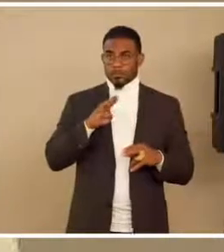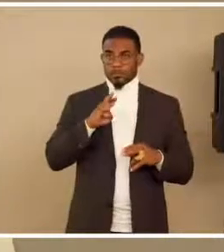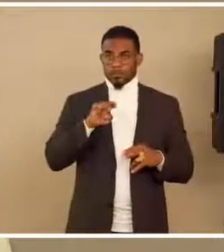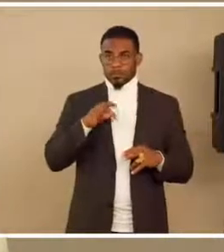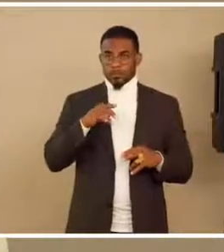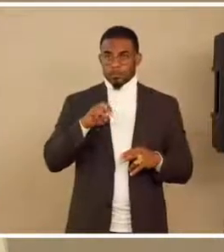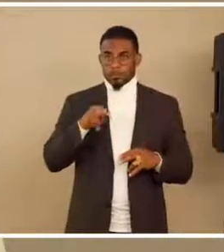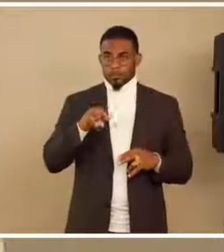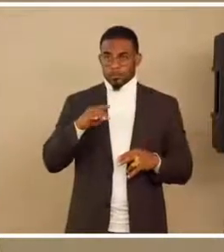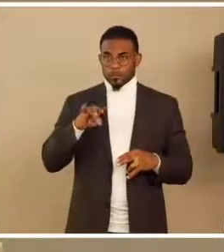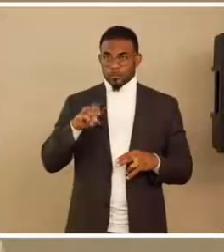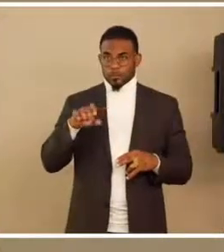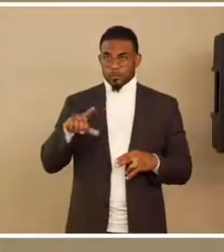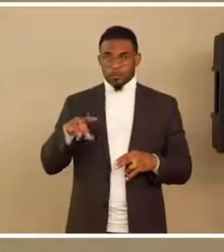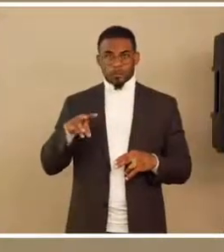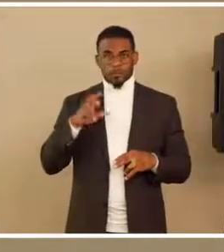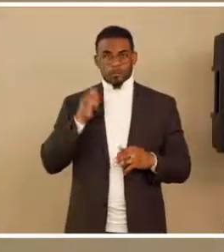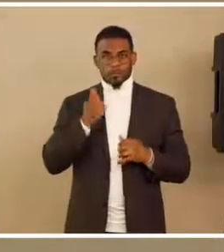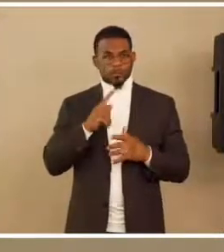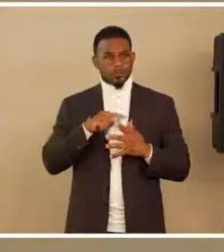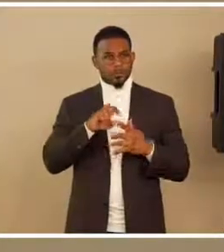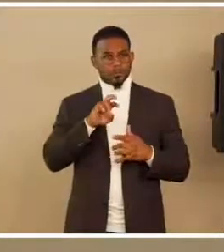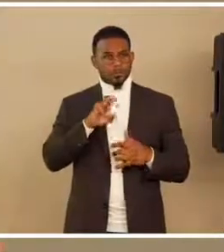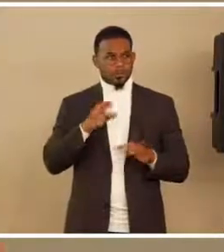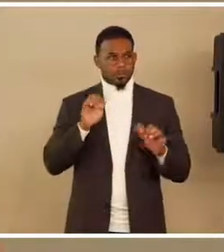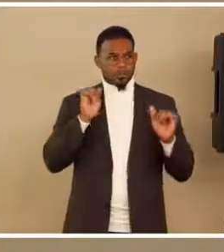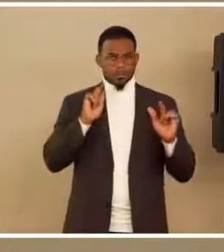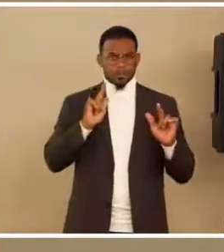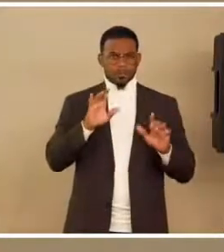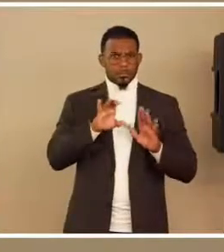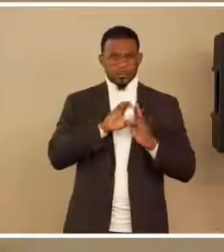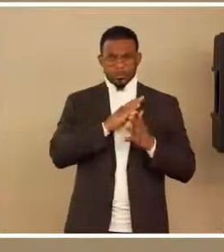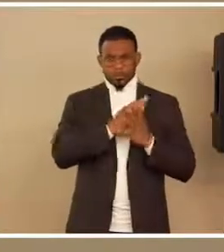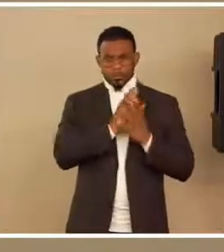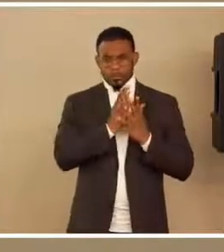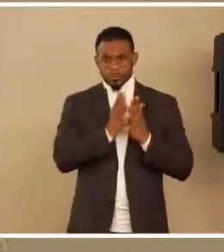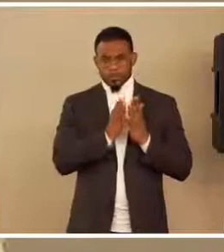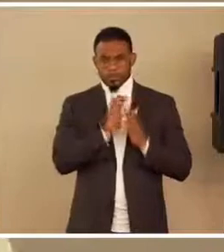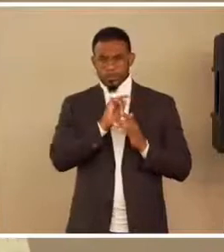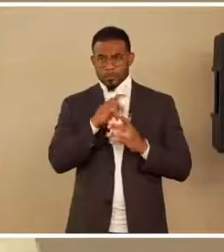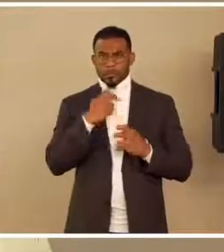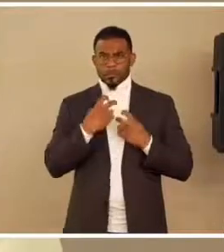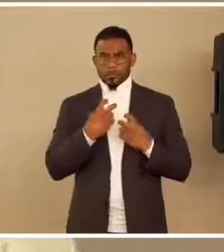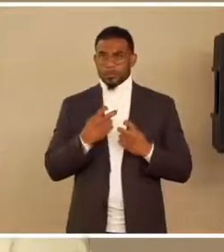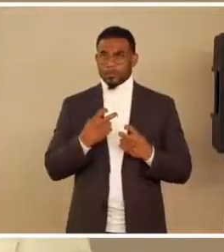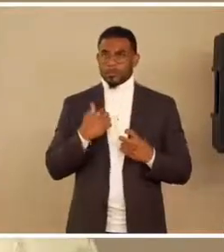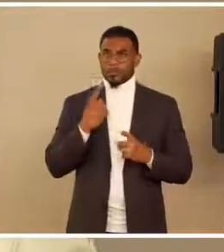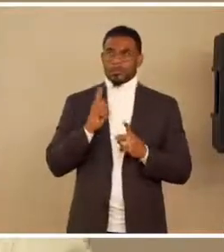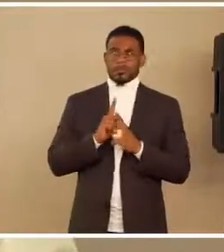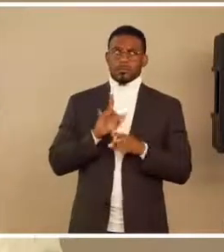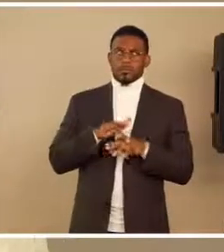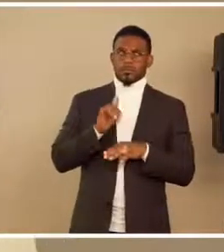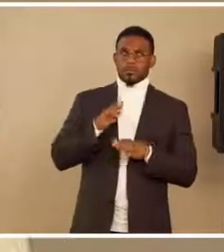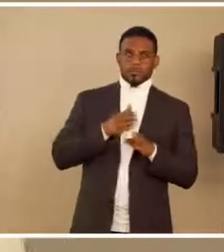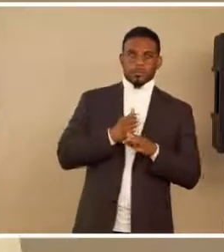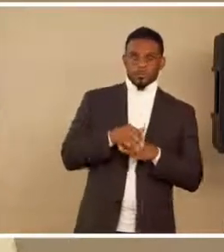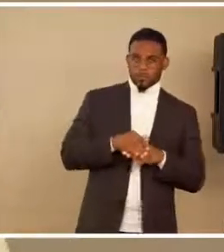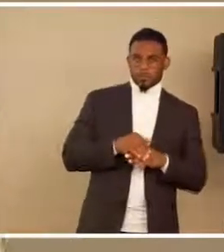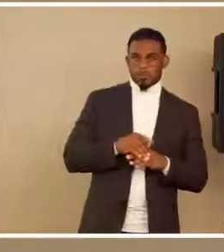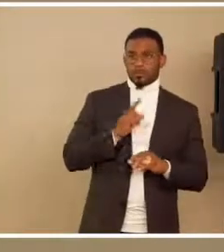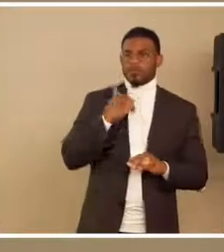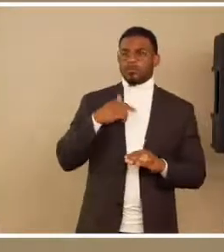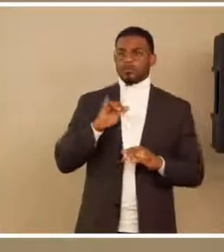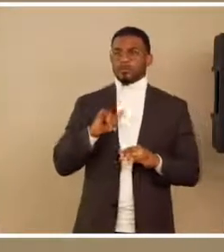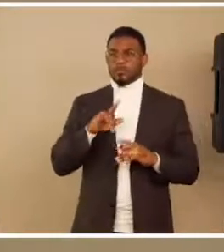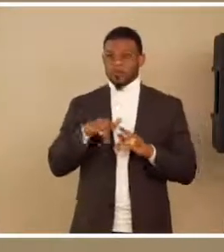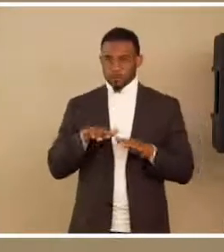Tunnel. She's had several. Sarah does all of the characters and all of the voices. I met her early on in her career, and she told